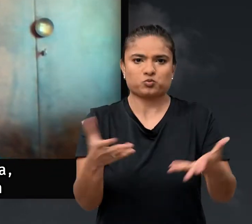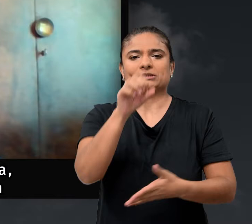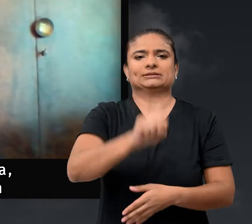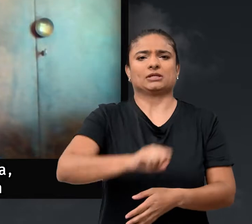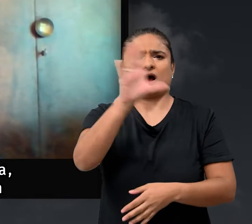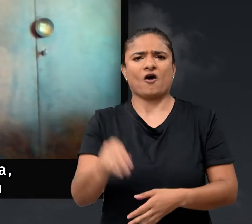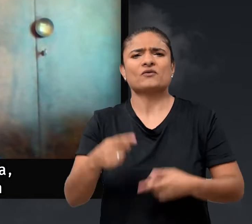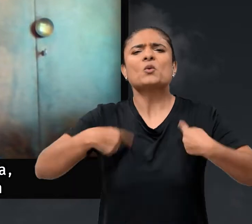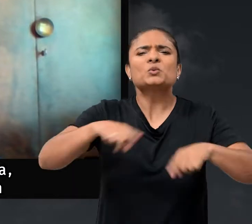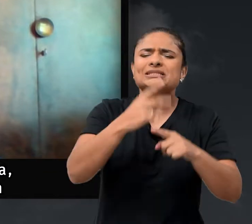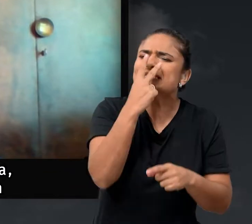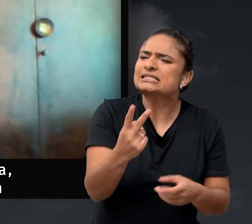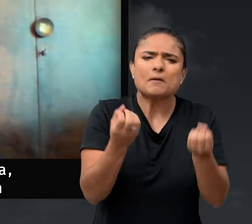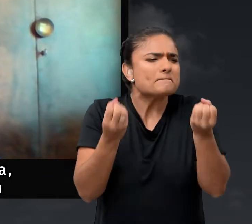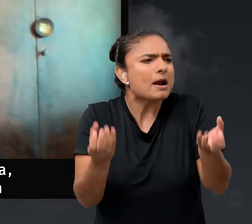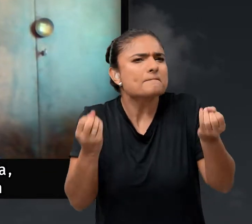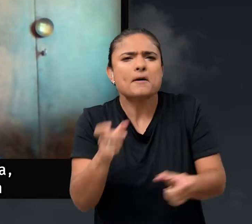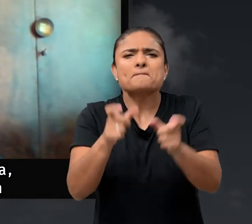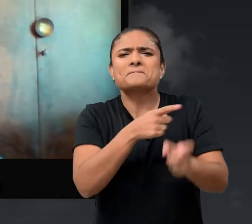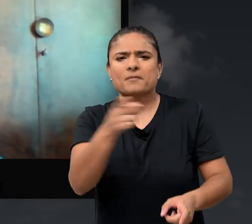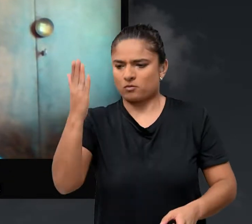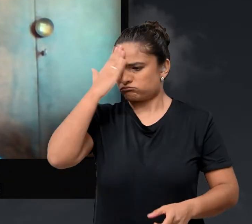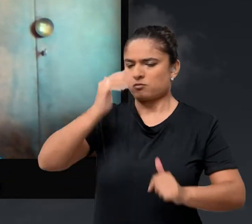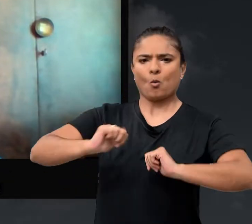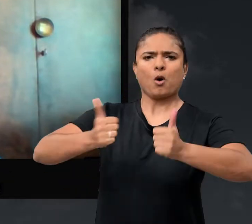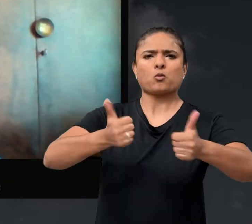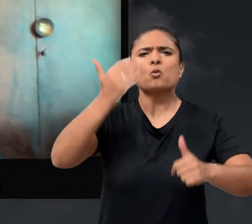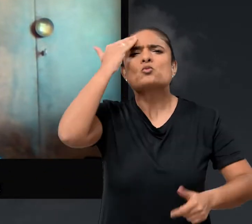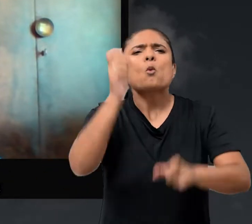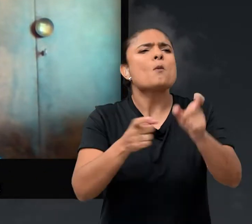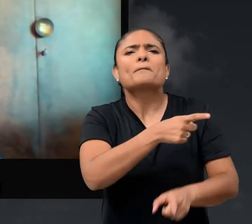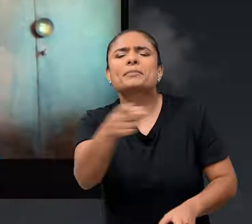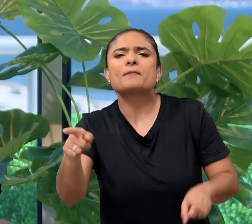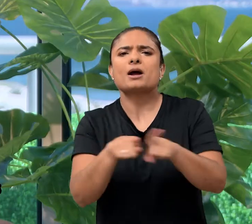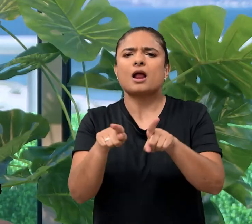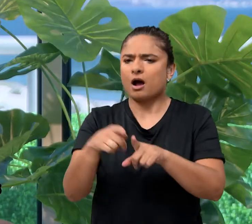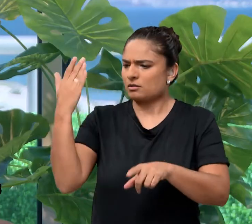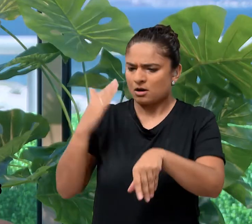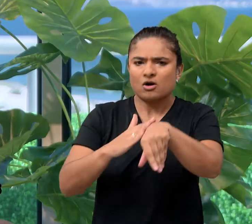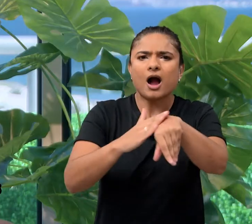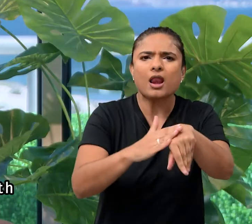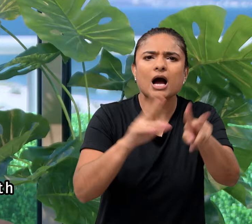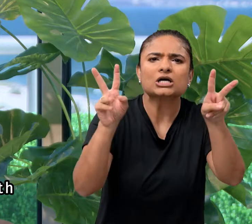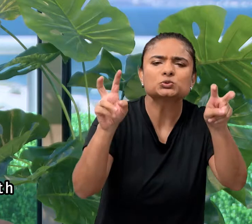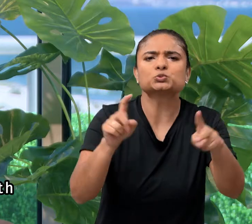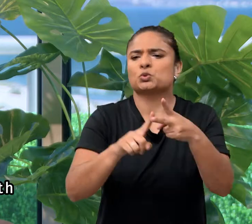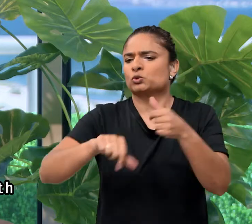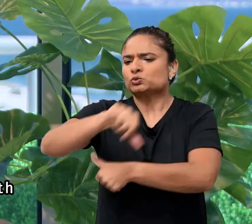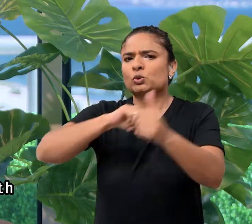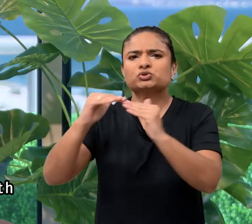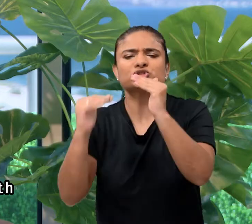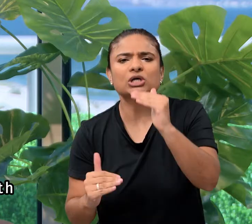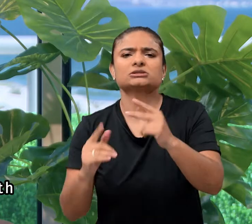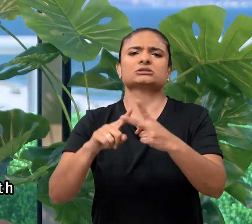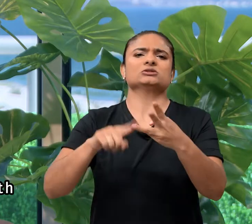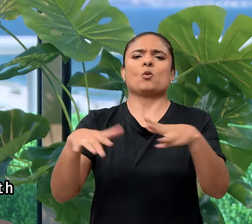South Africa, I think we are quite familiar with the fact that people experience socially engendered disadvantage for all sorts of reasons.